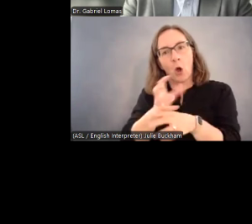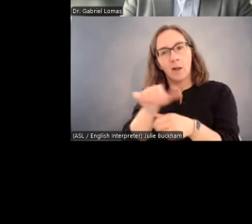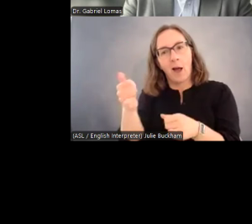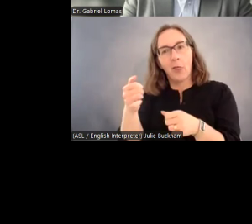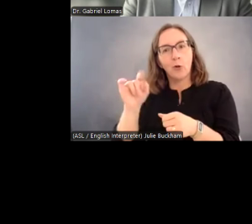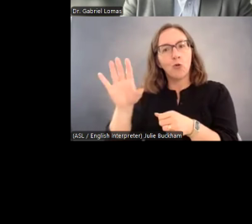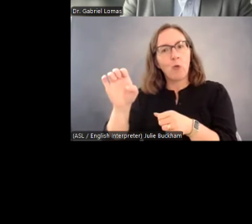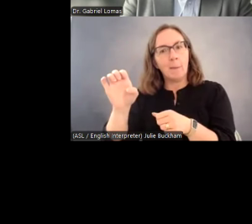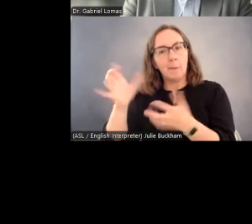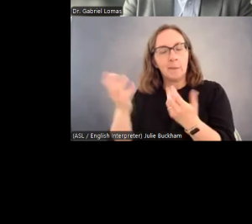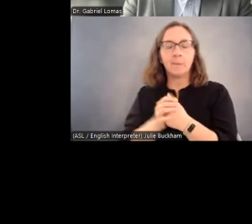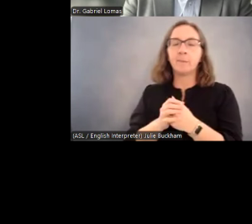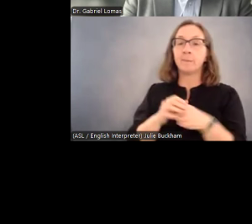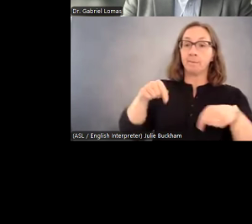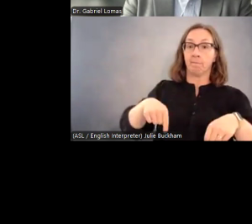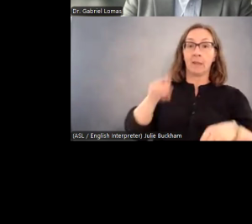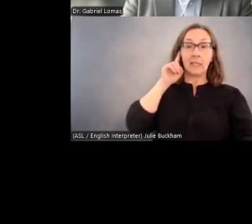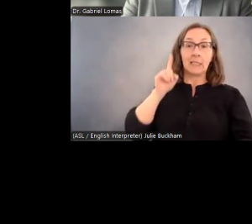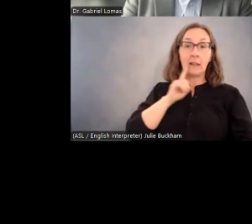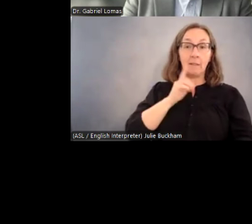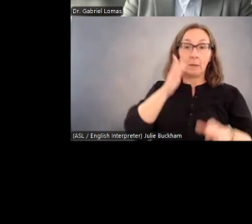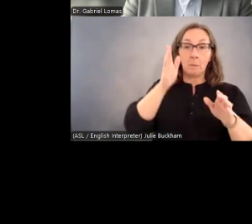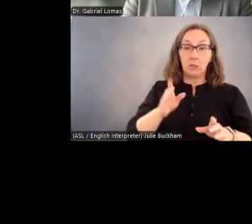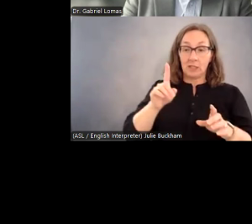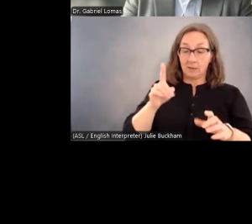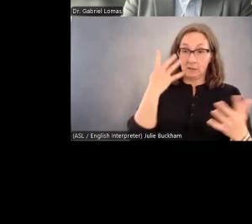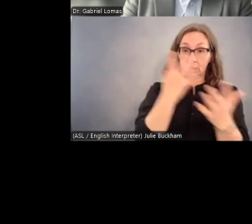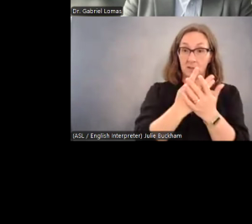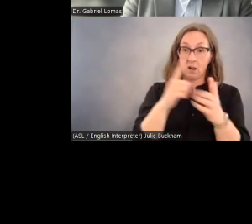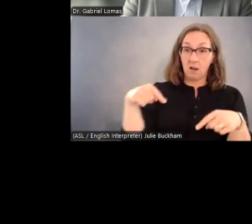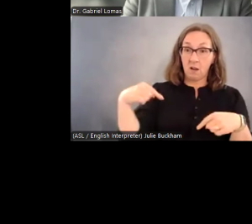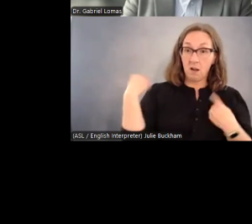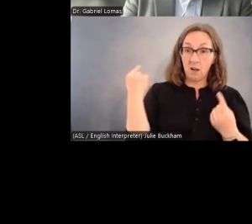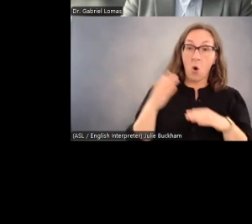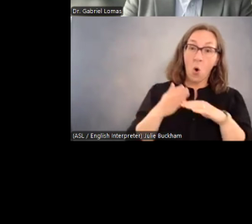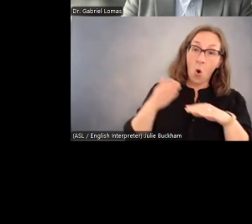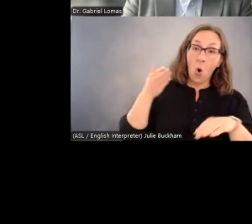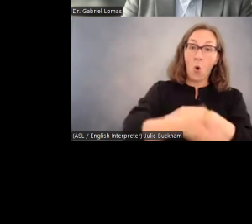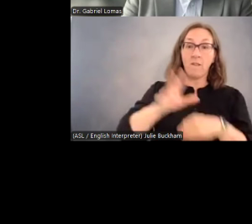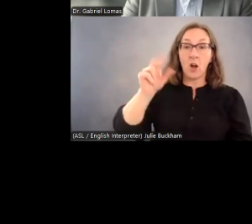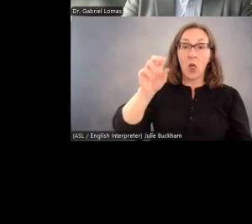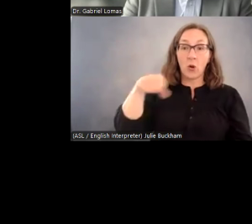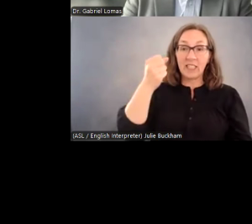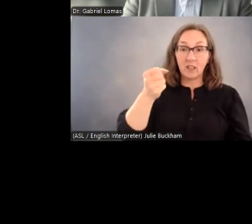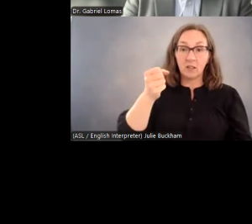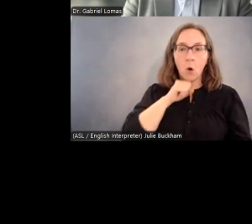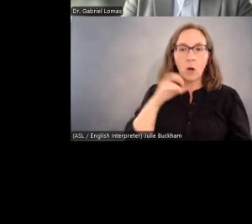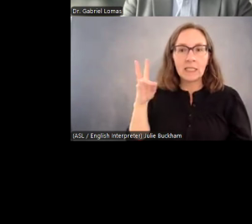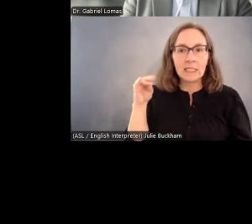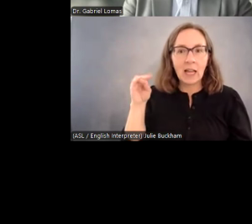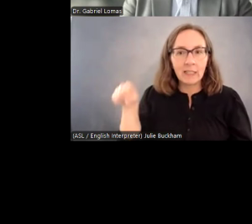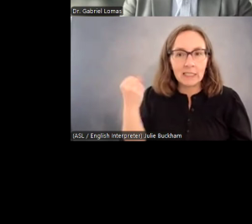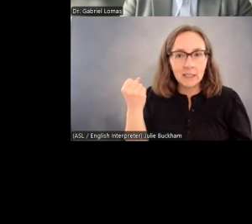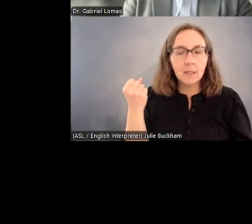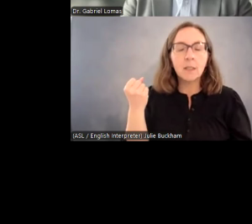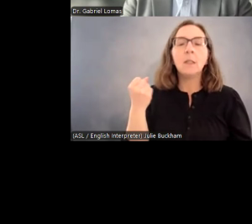is a deaf inmate who had been in prison for over 30 years and is in his 70s. Every week, faithfully,